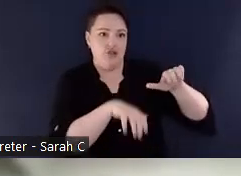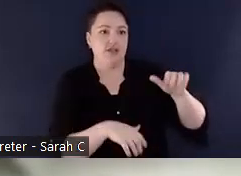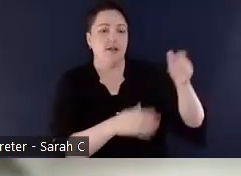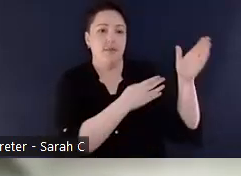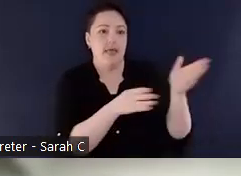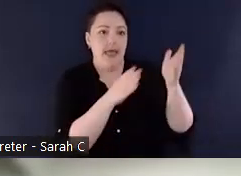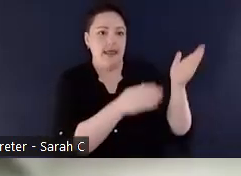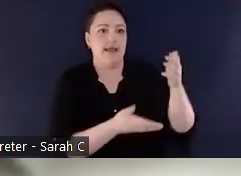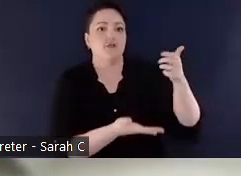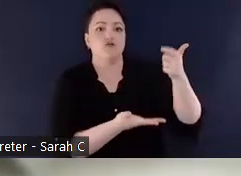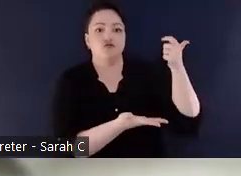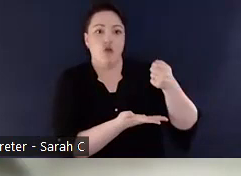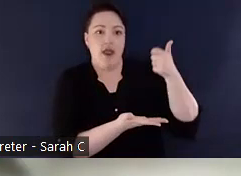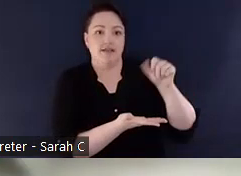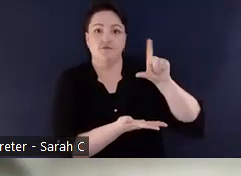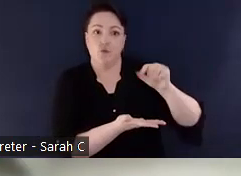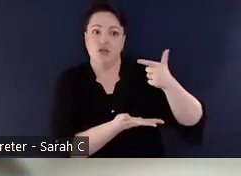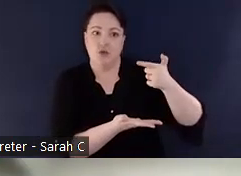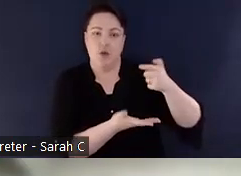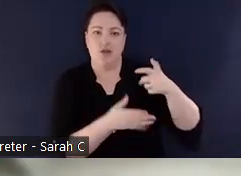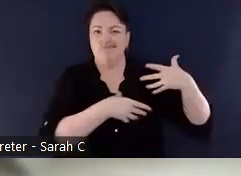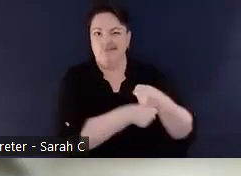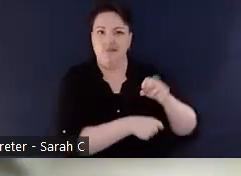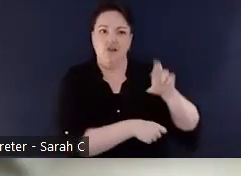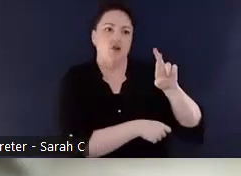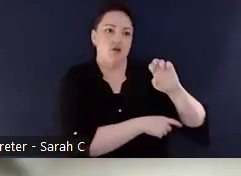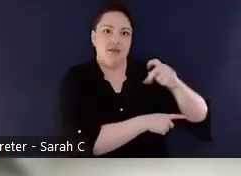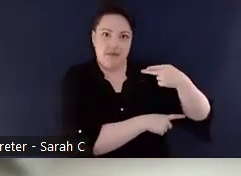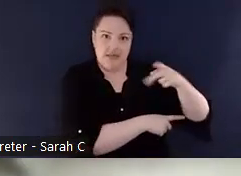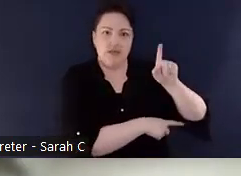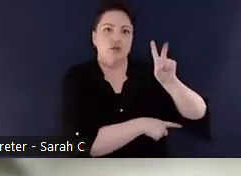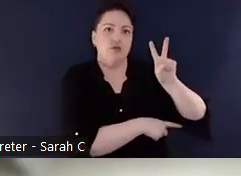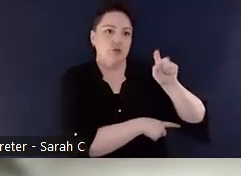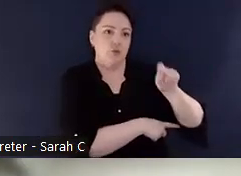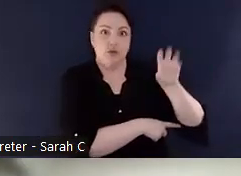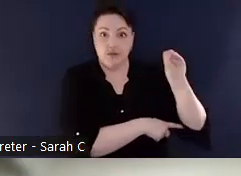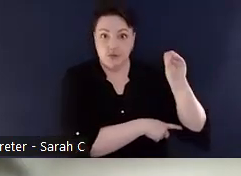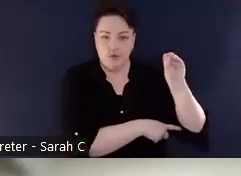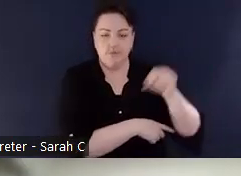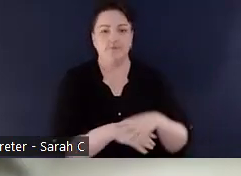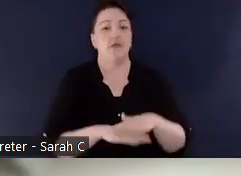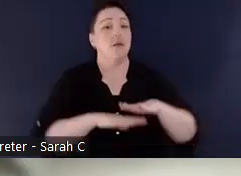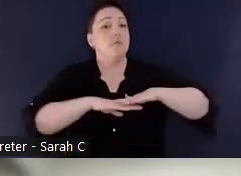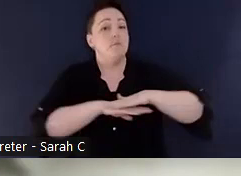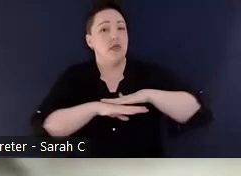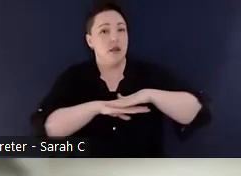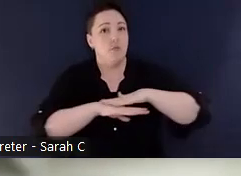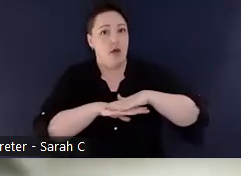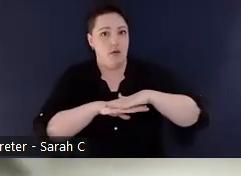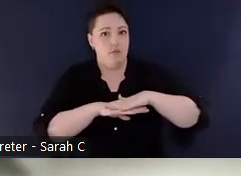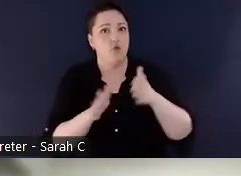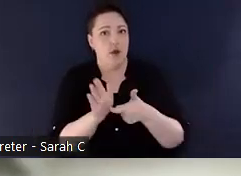for short. And so there are particular guidelines that this program must meet in order to comply with